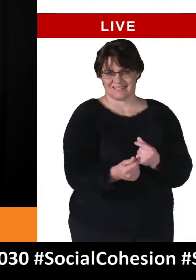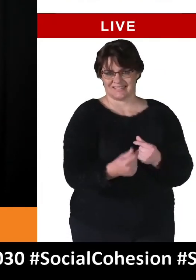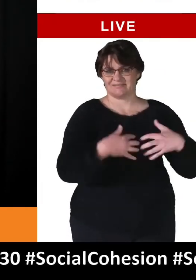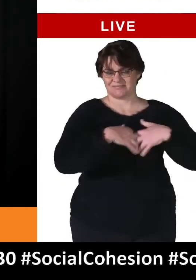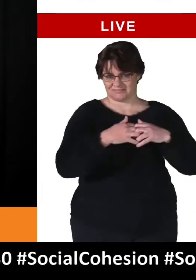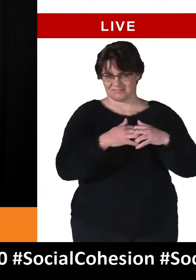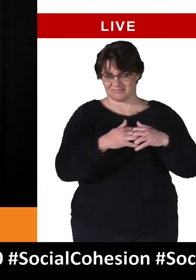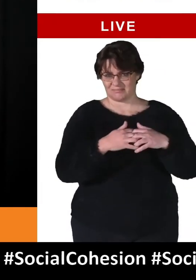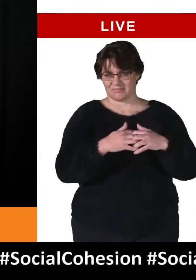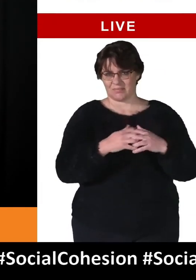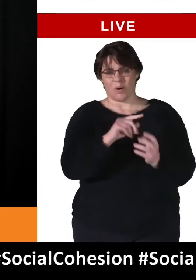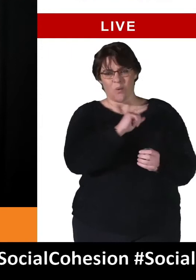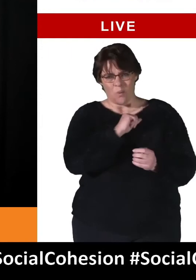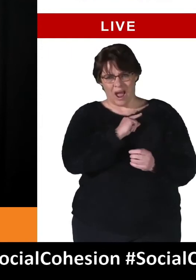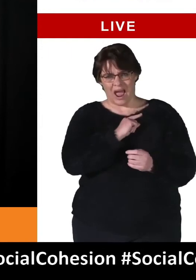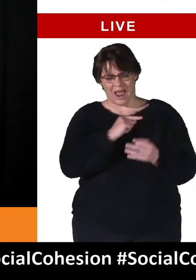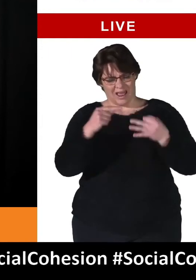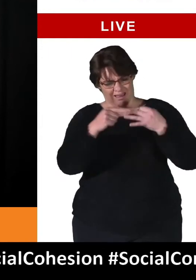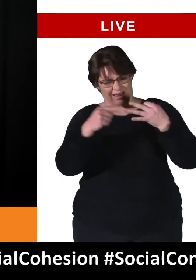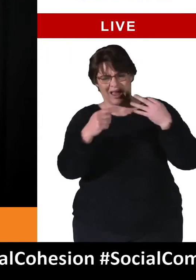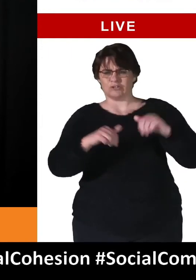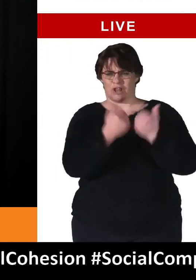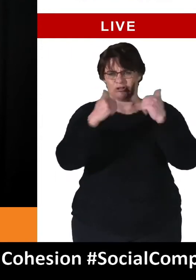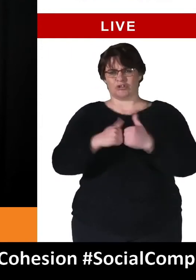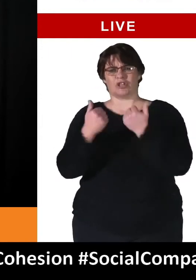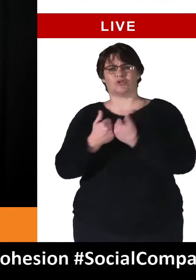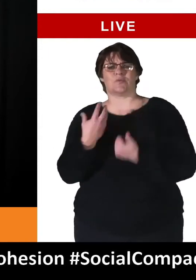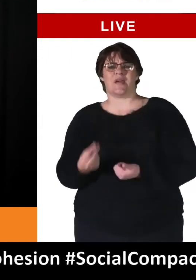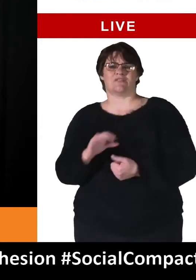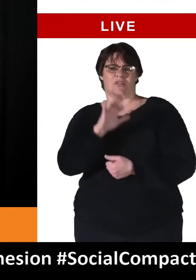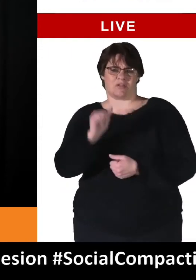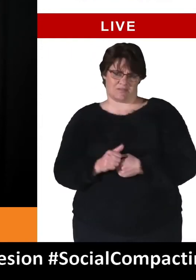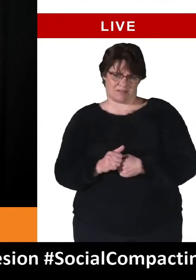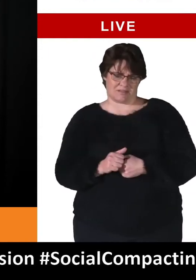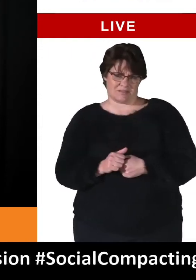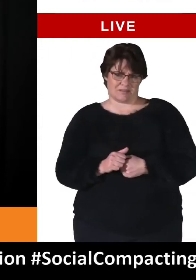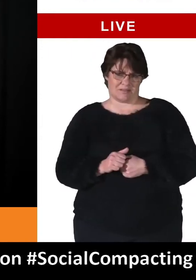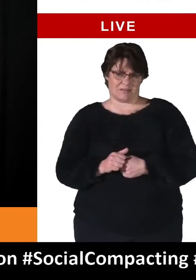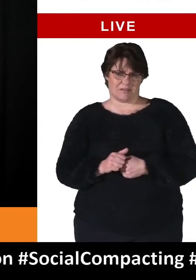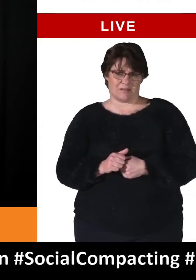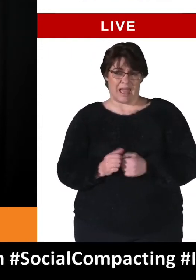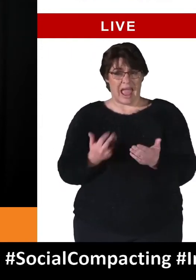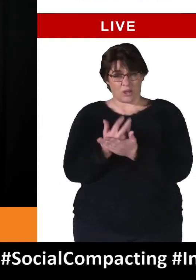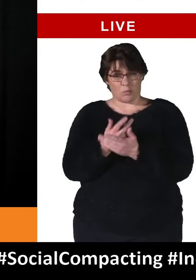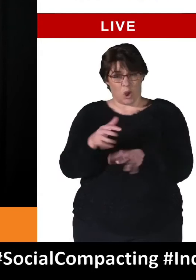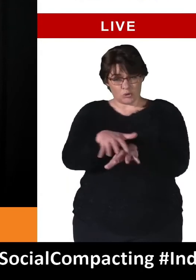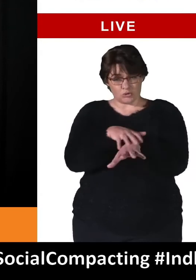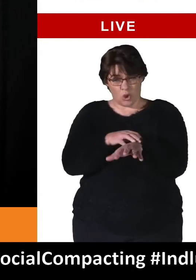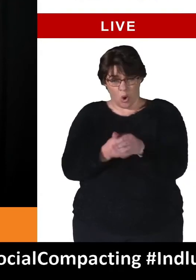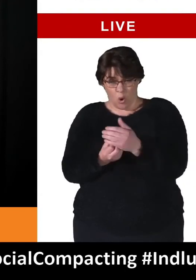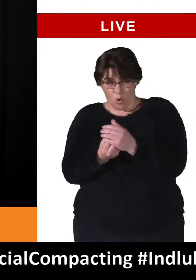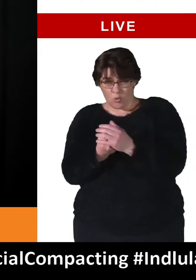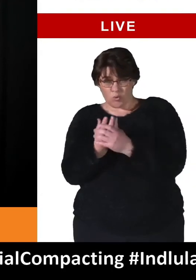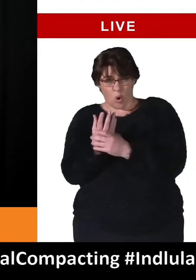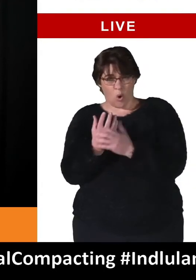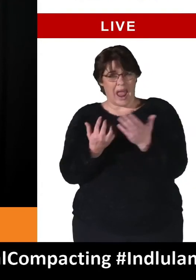the historical triple challenges in South Africa? A slow growth will create economic and